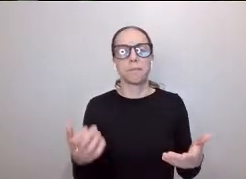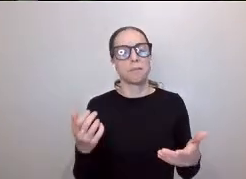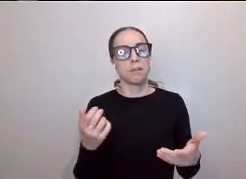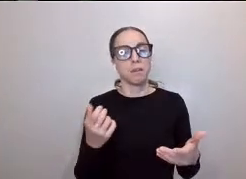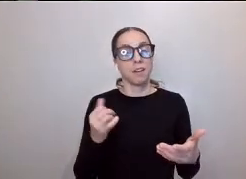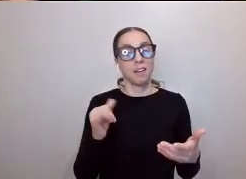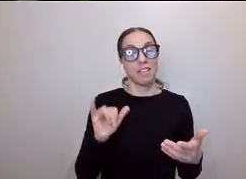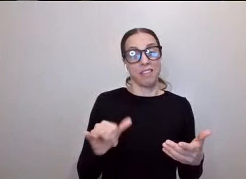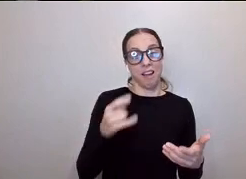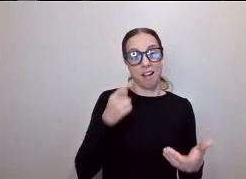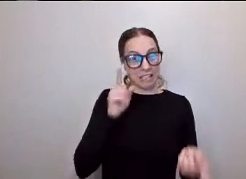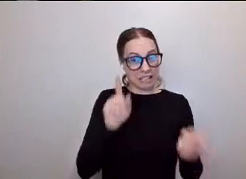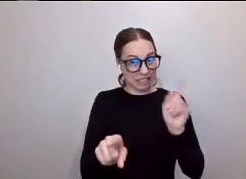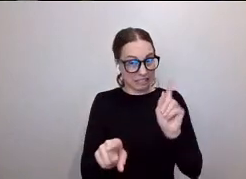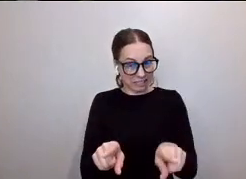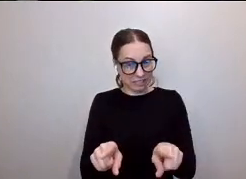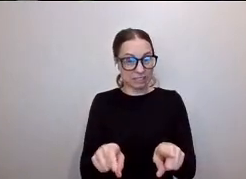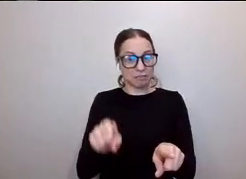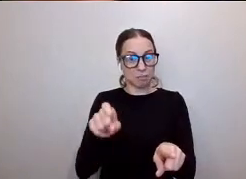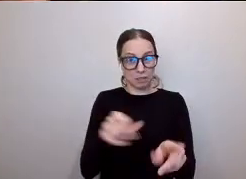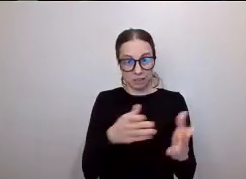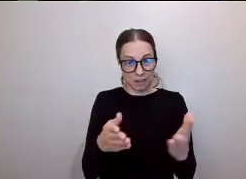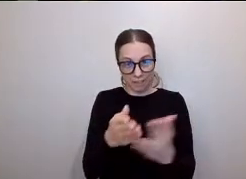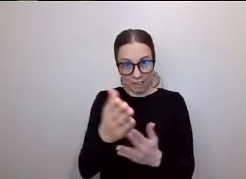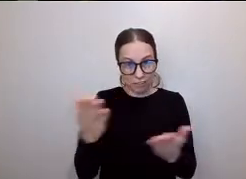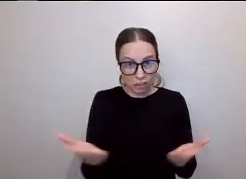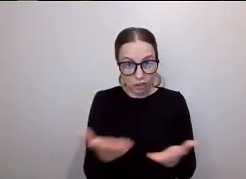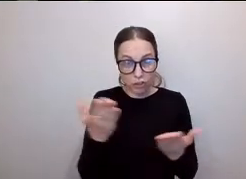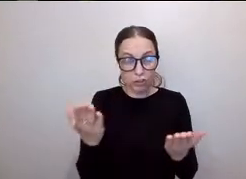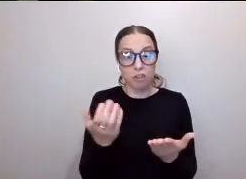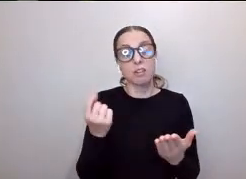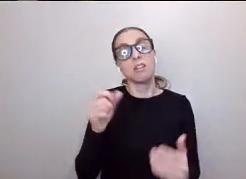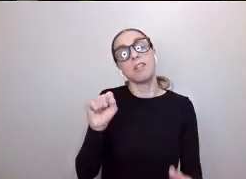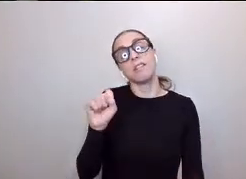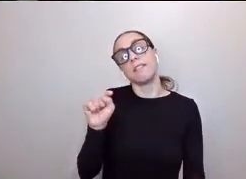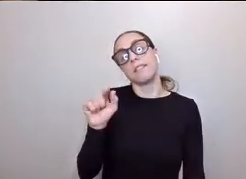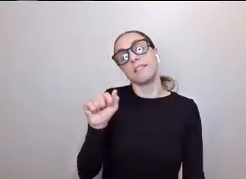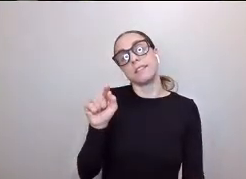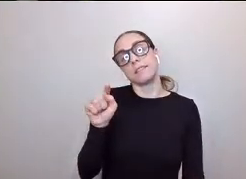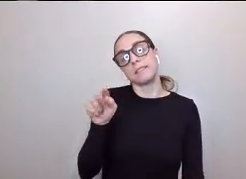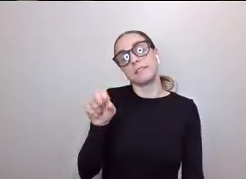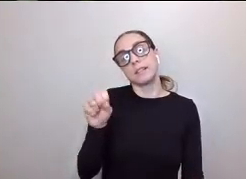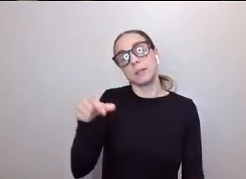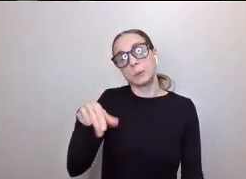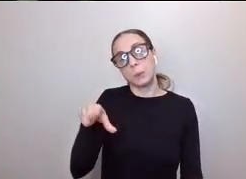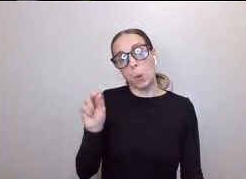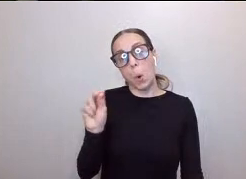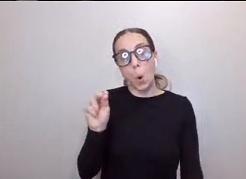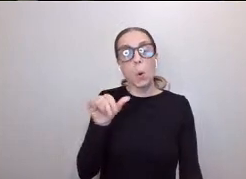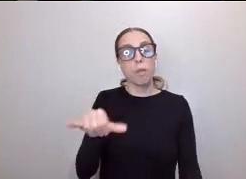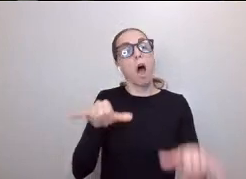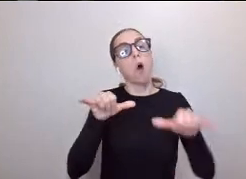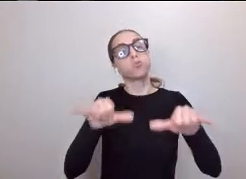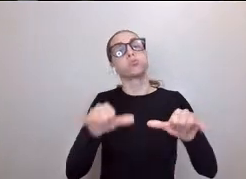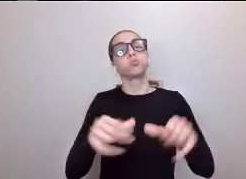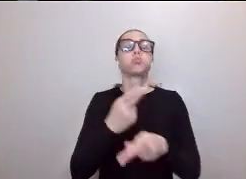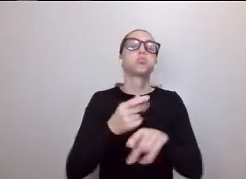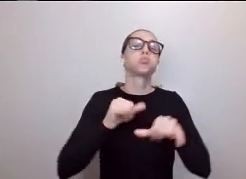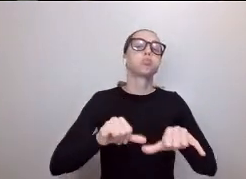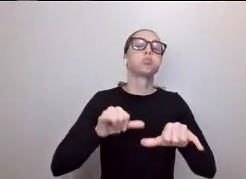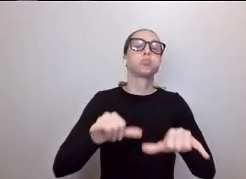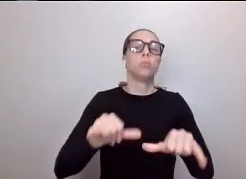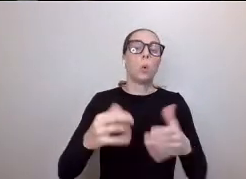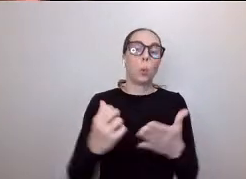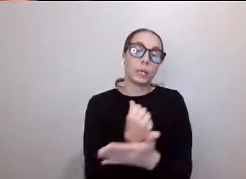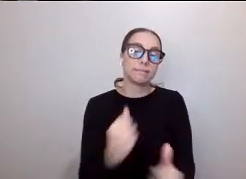these sort of conversations, is that the status quo wins. And when the status quo wins, That means that people who look like me and people who live in my